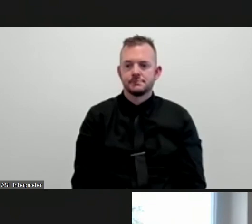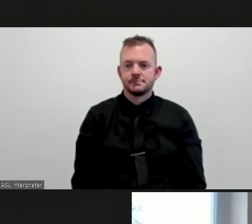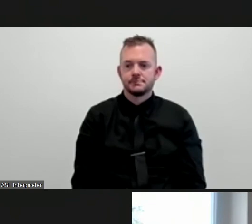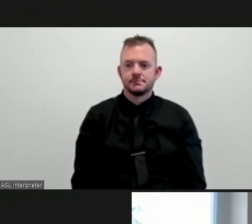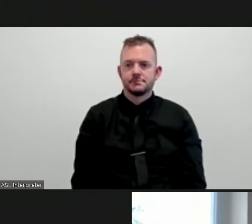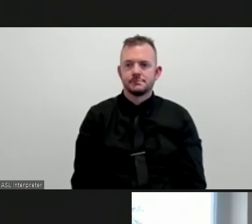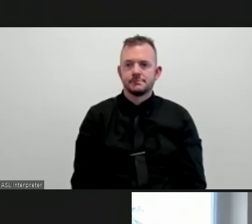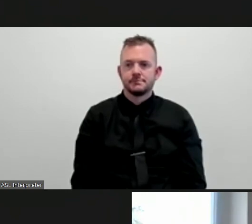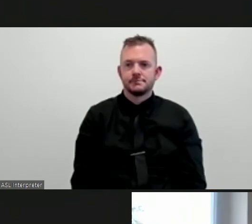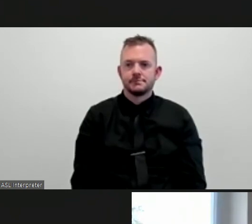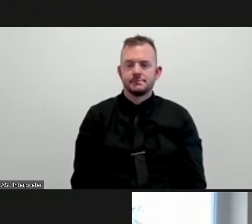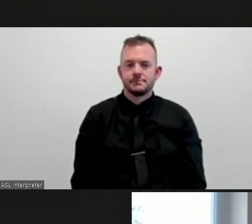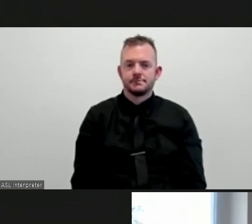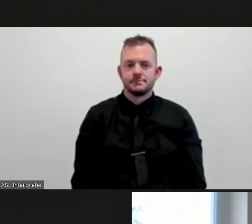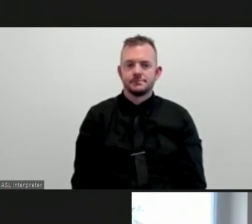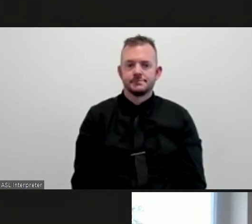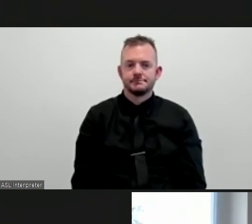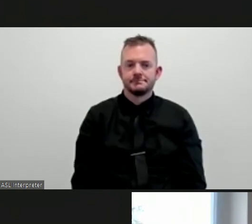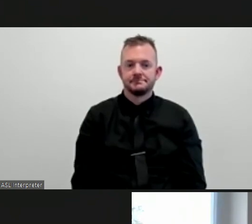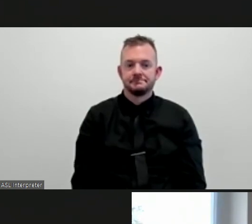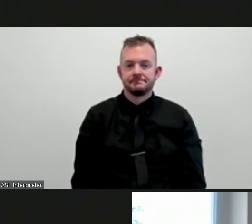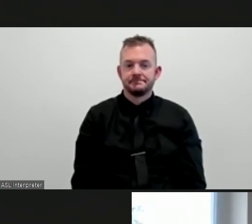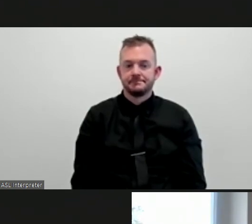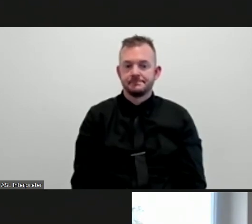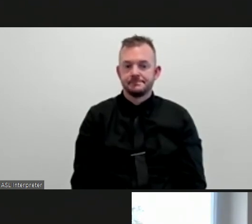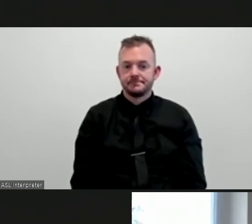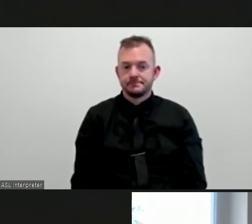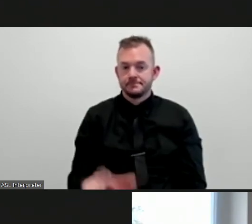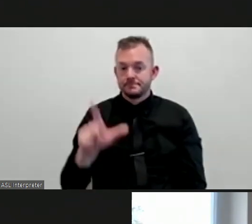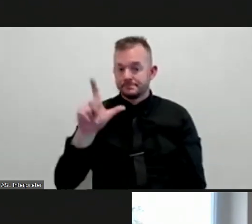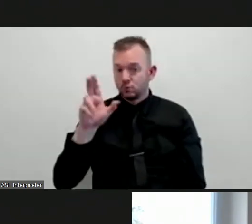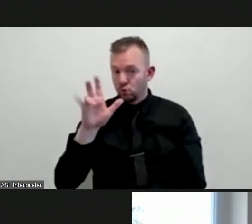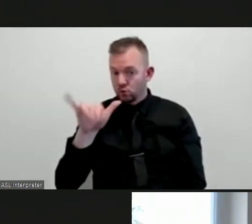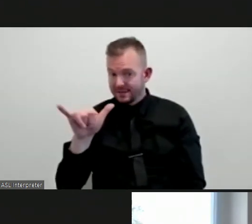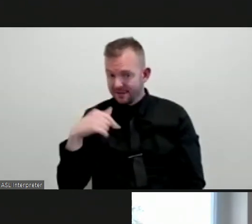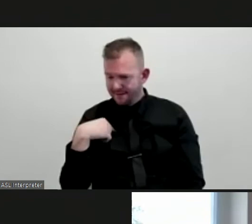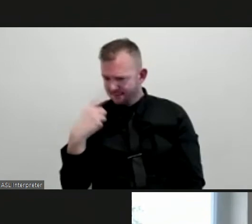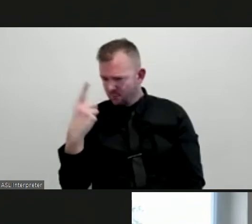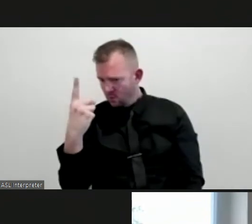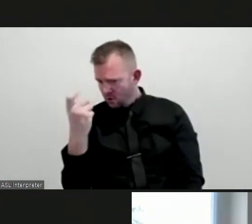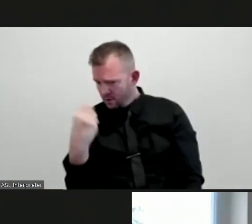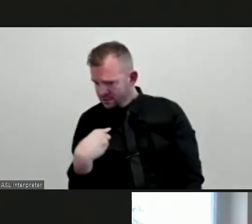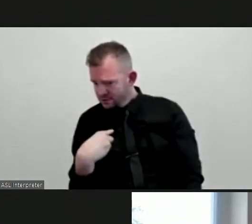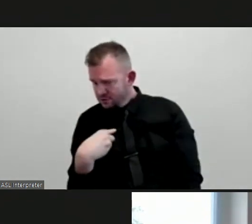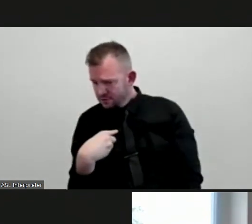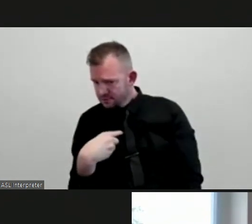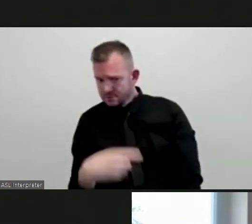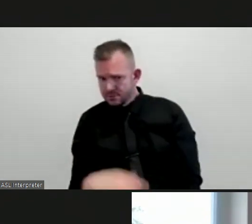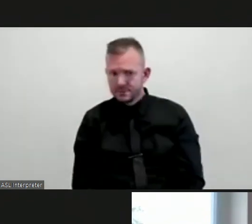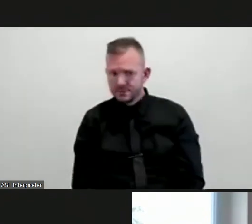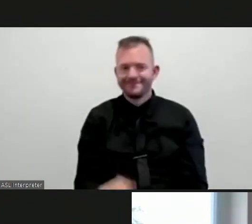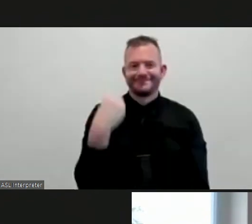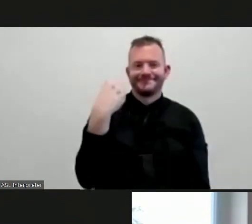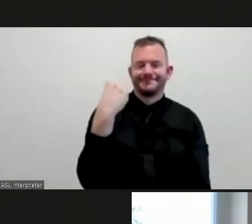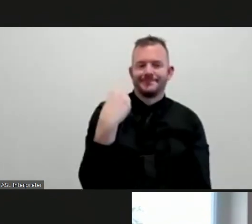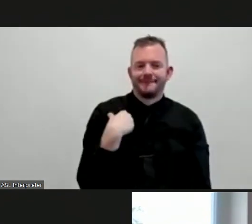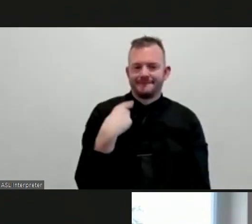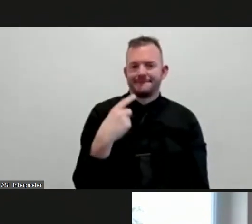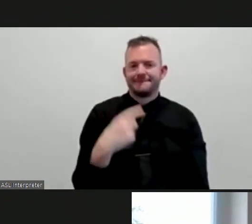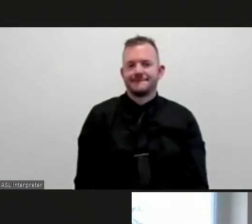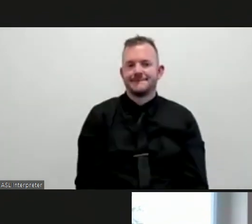All right, Lucy, I think you had one more. Yeah, please, thank you. I was wondering also with the